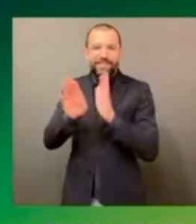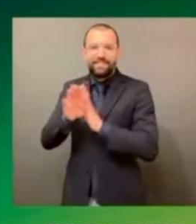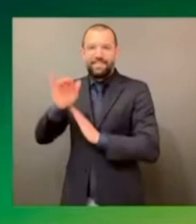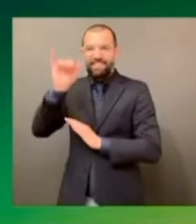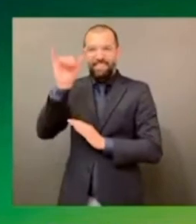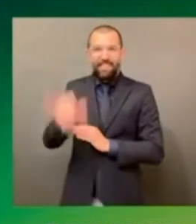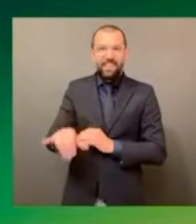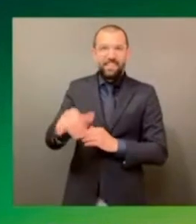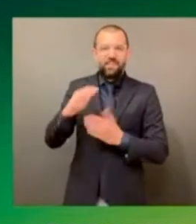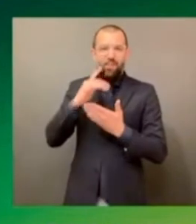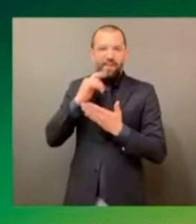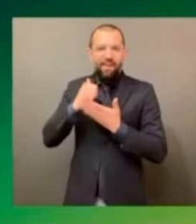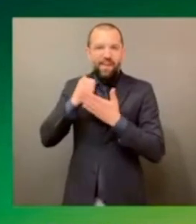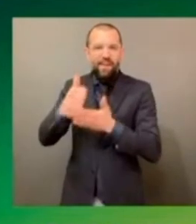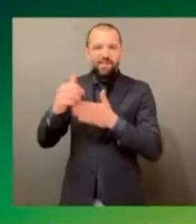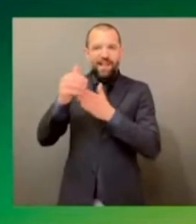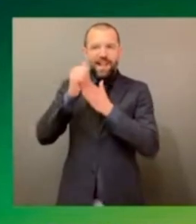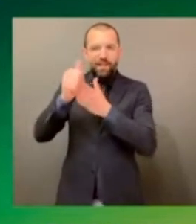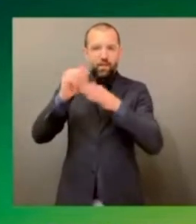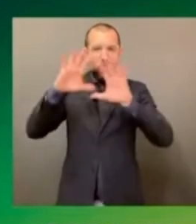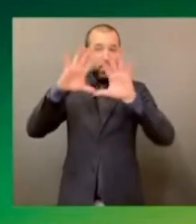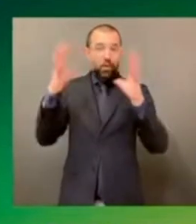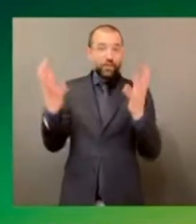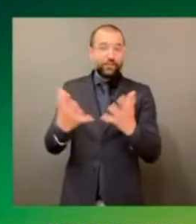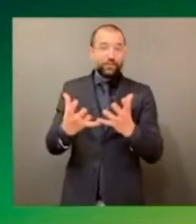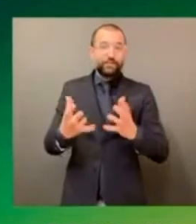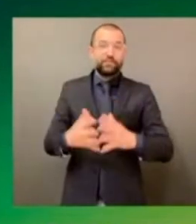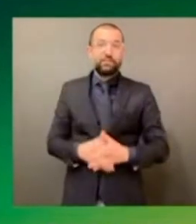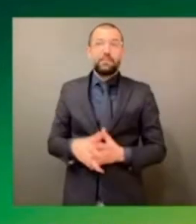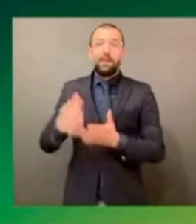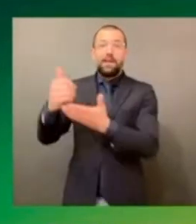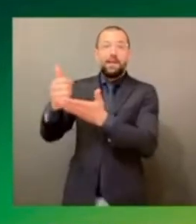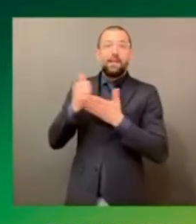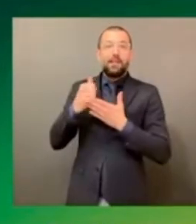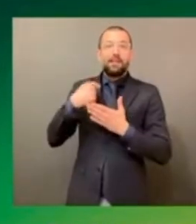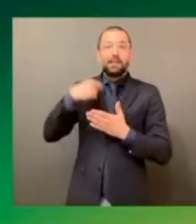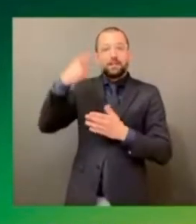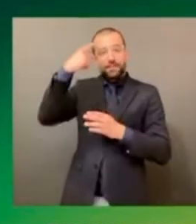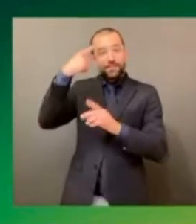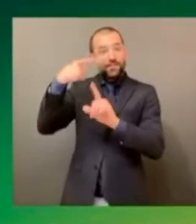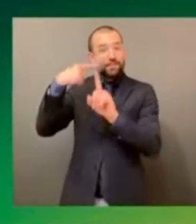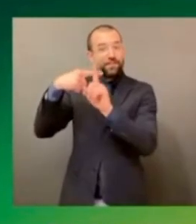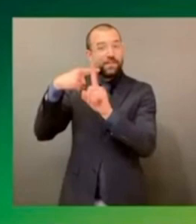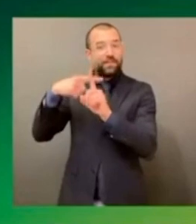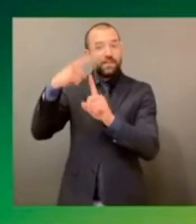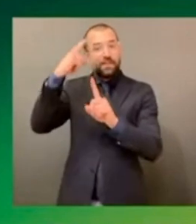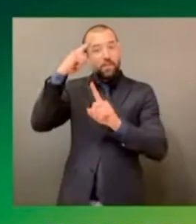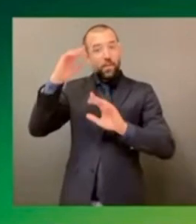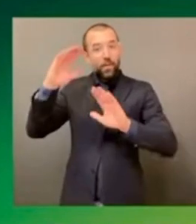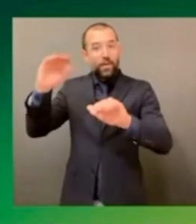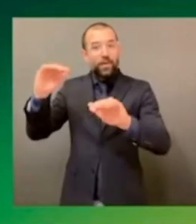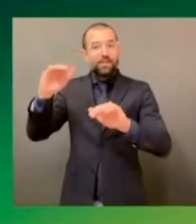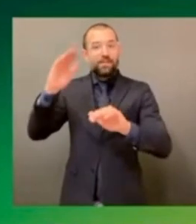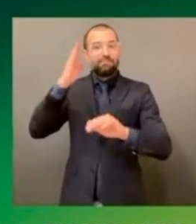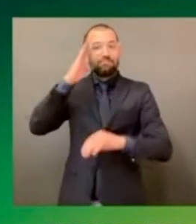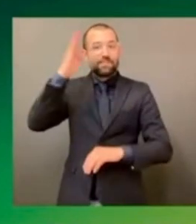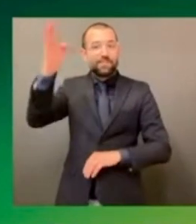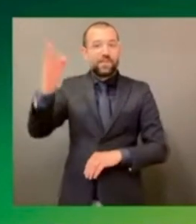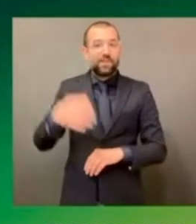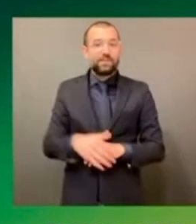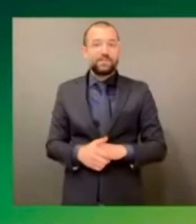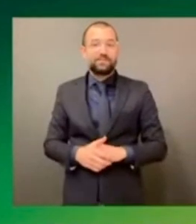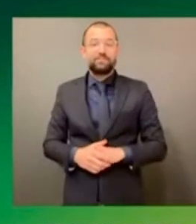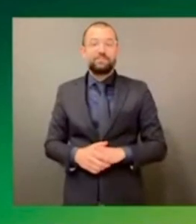fuel our optimism and hope. Yet, we must also